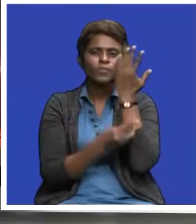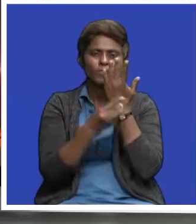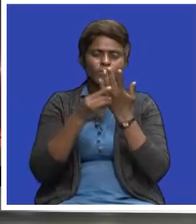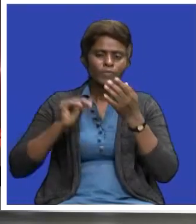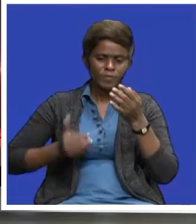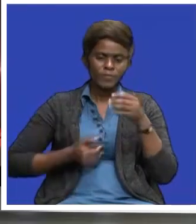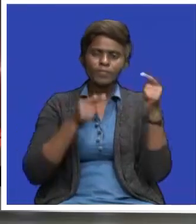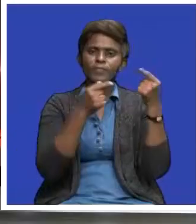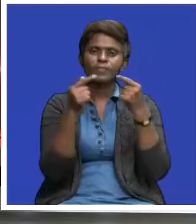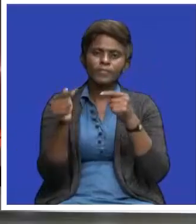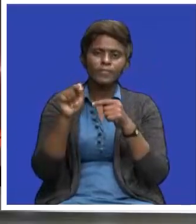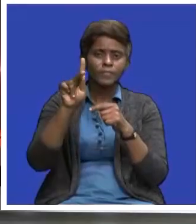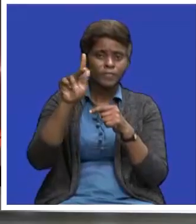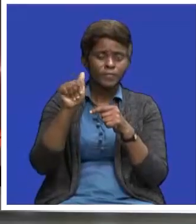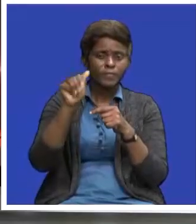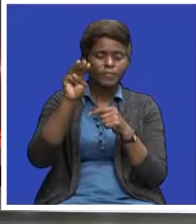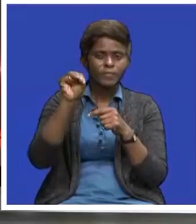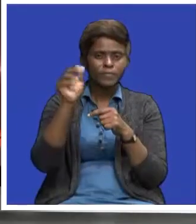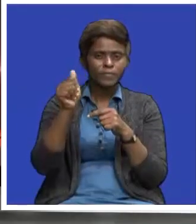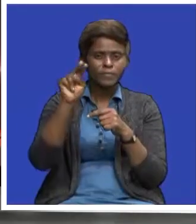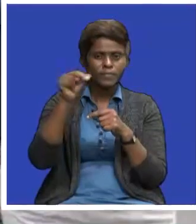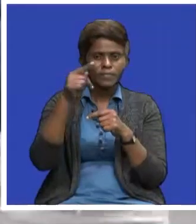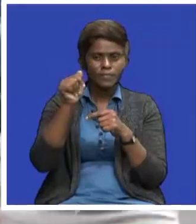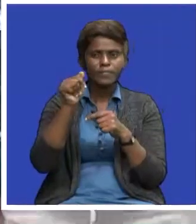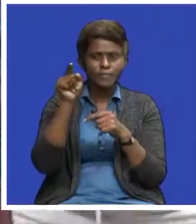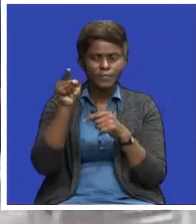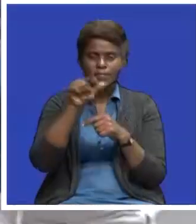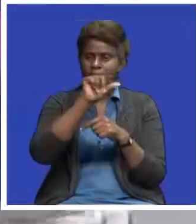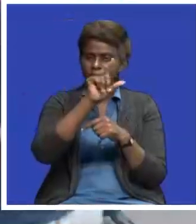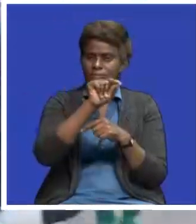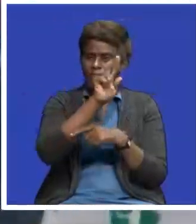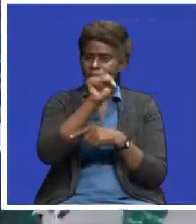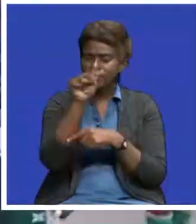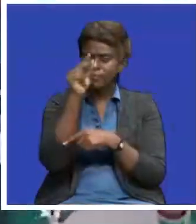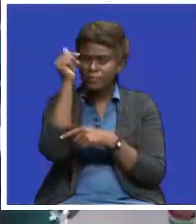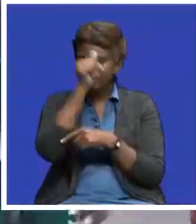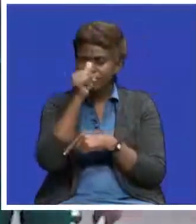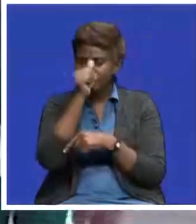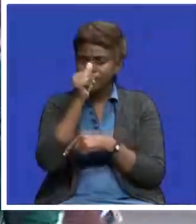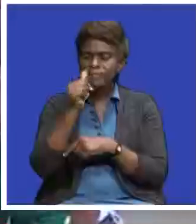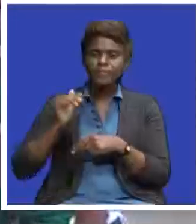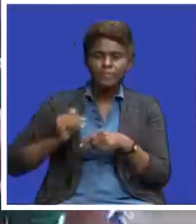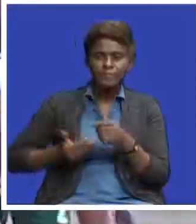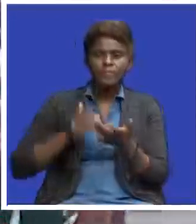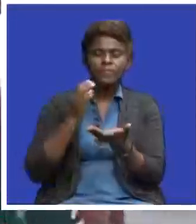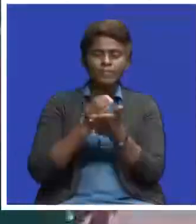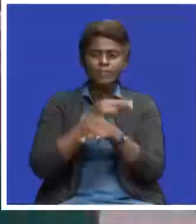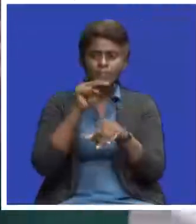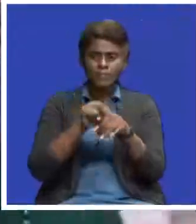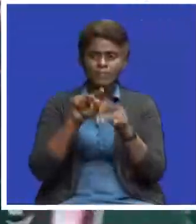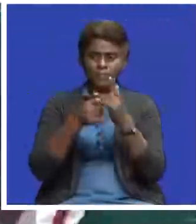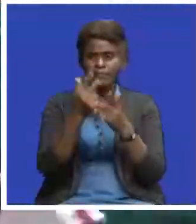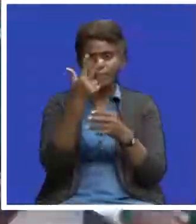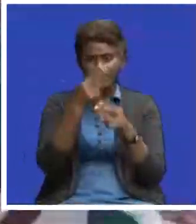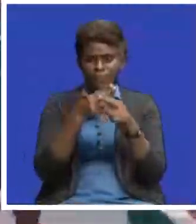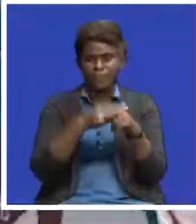the women's game. Kamanga has explained that in the wake of the 2022 Africa Women Cup of Nations kicking off